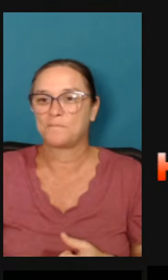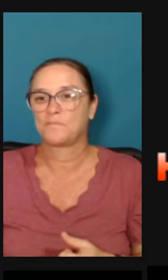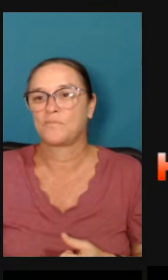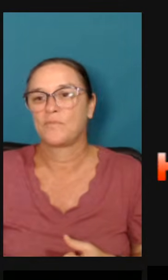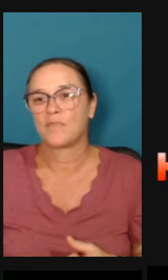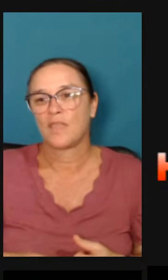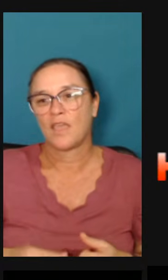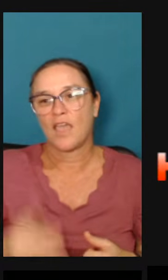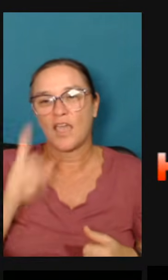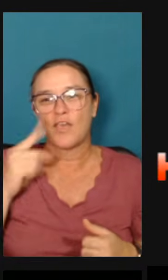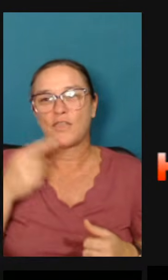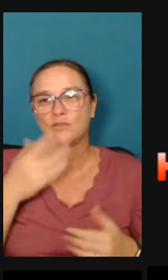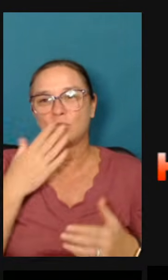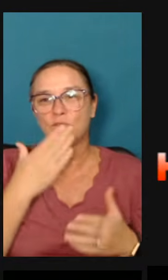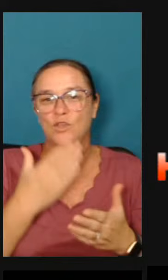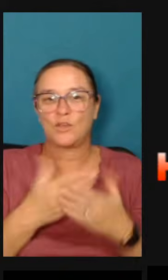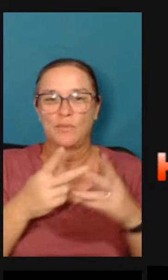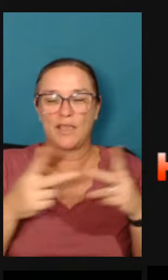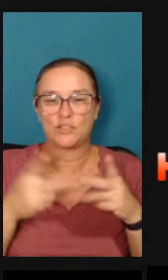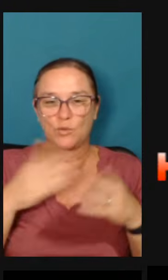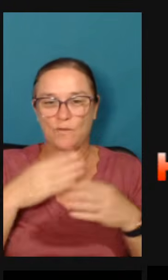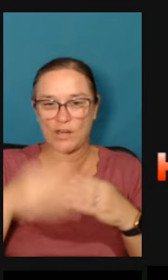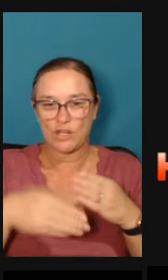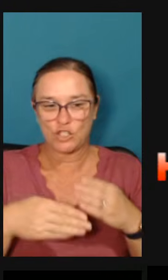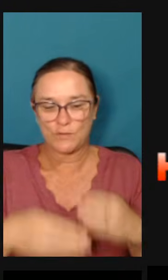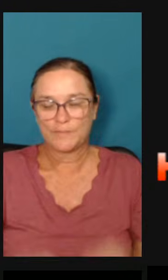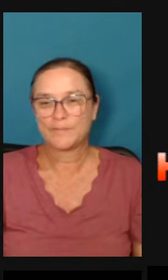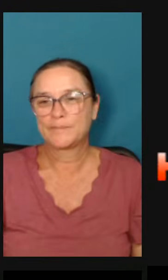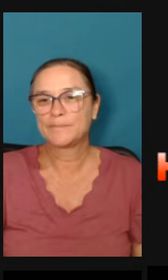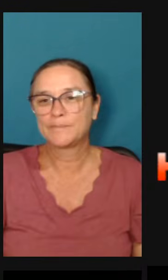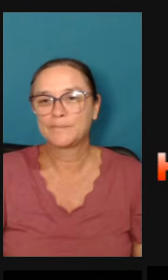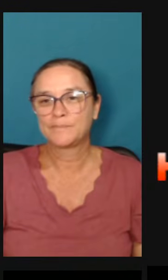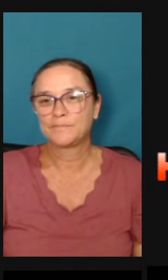place as any to end this little segment on.